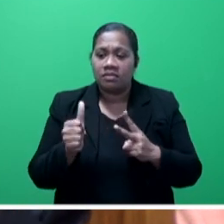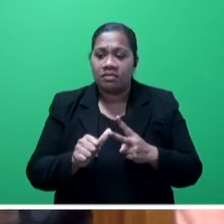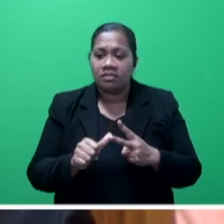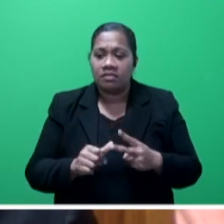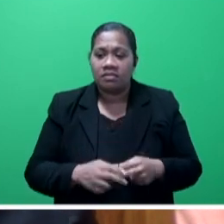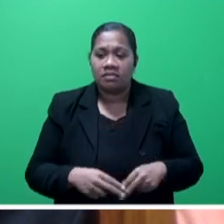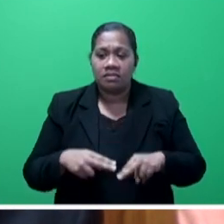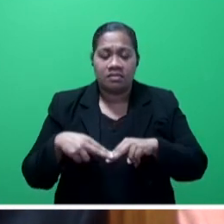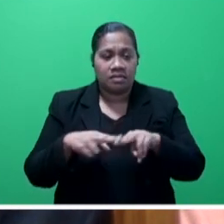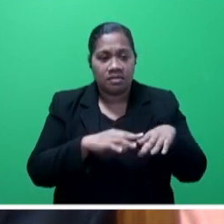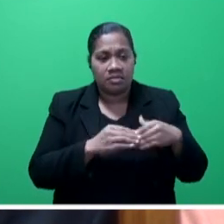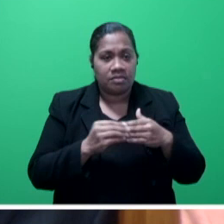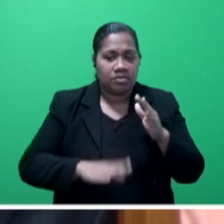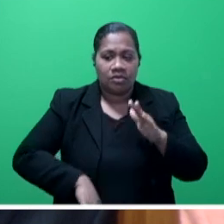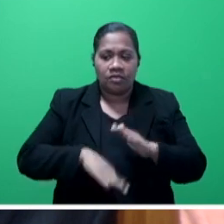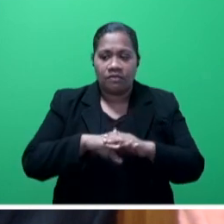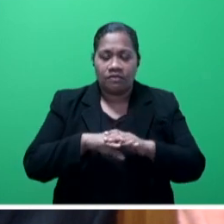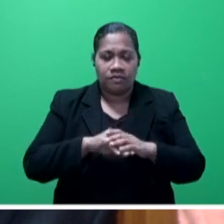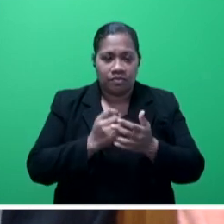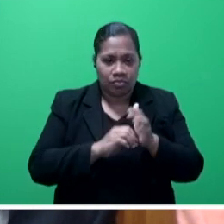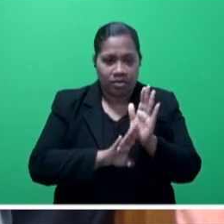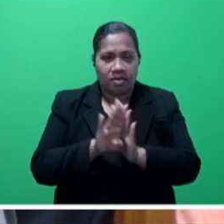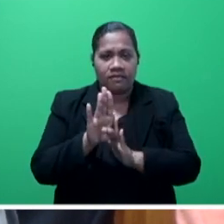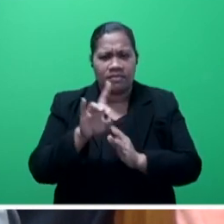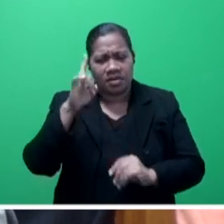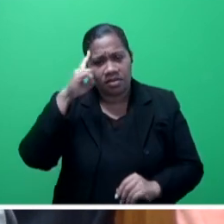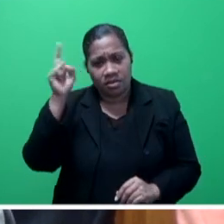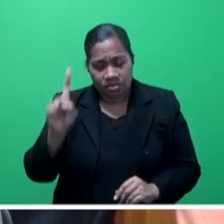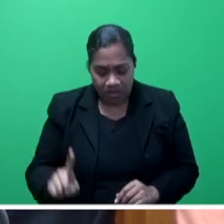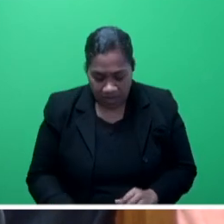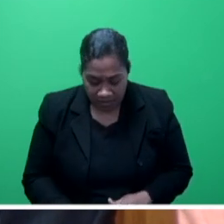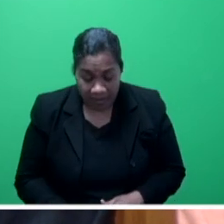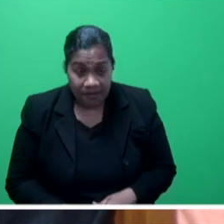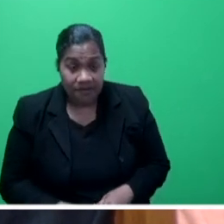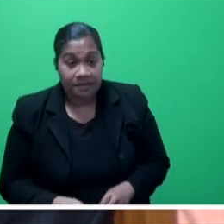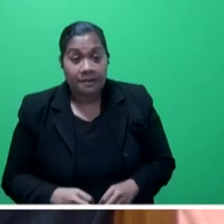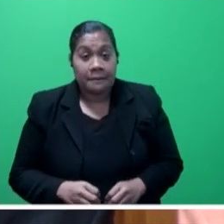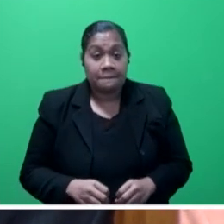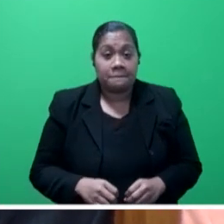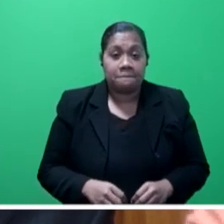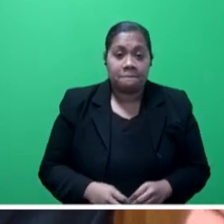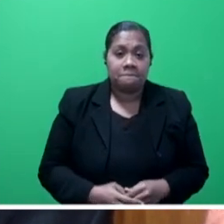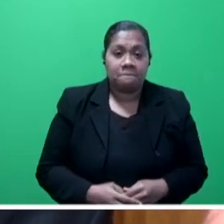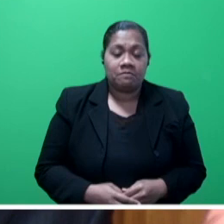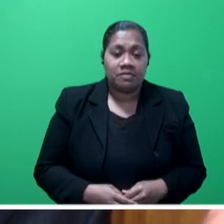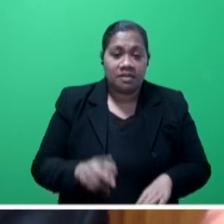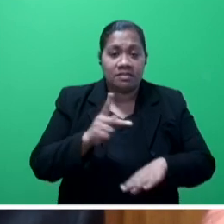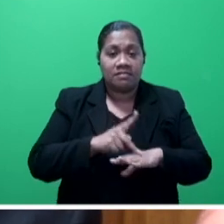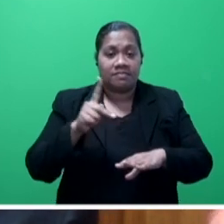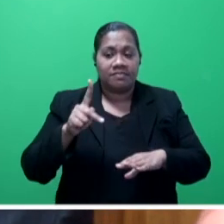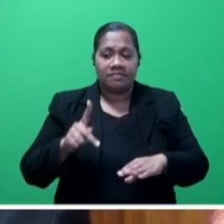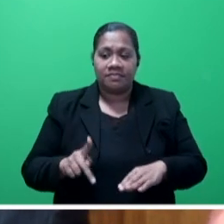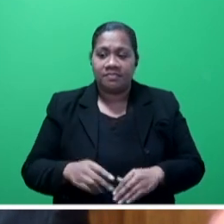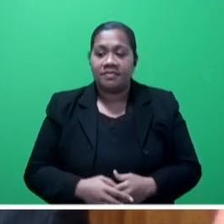that will lead to our full recovery. And I think today in this Parliament we have seen that some people are seeing the light.